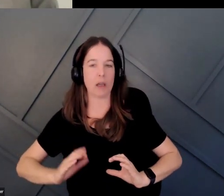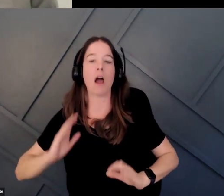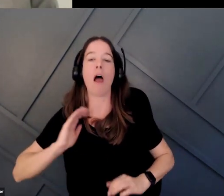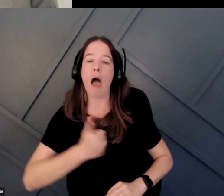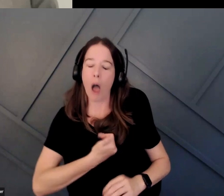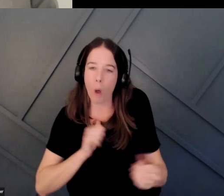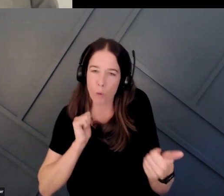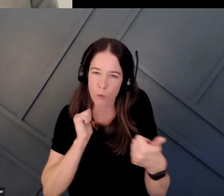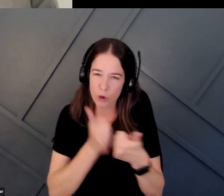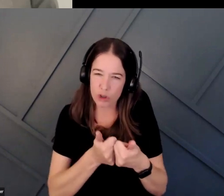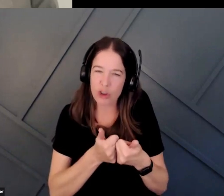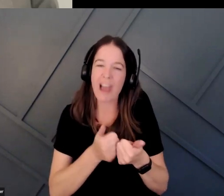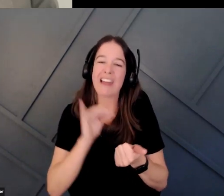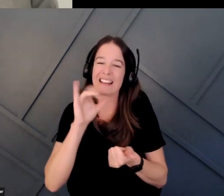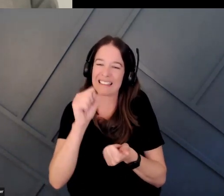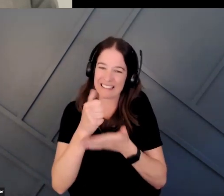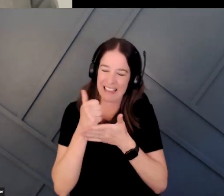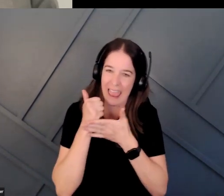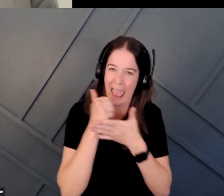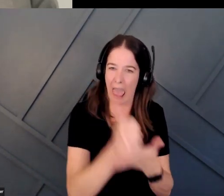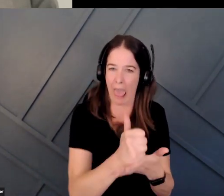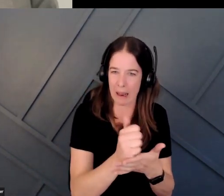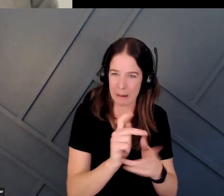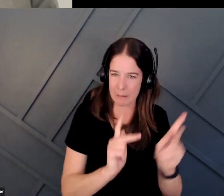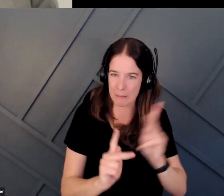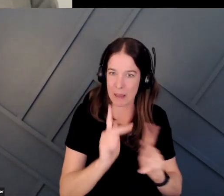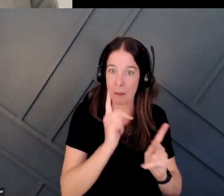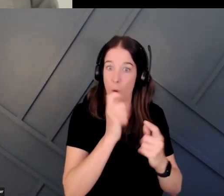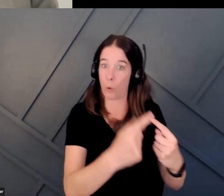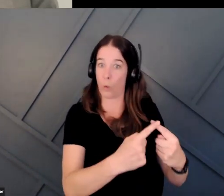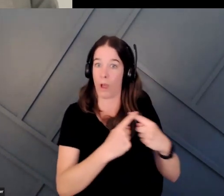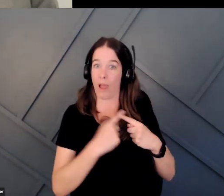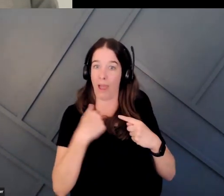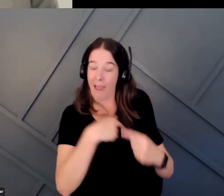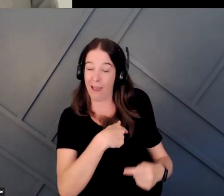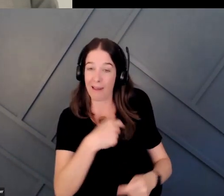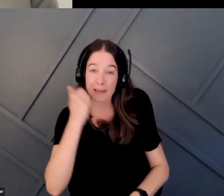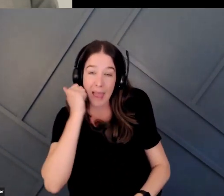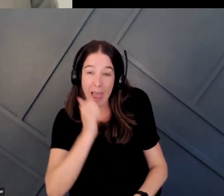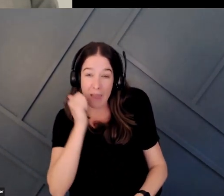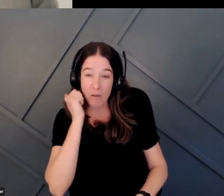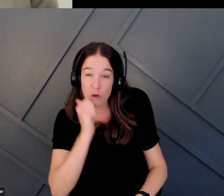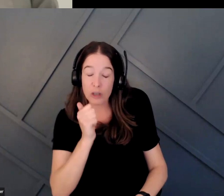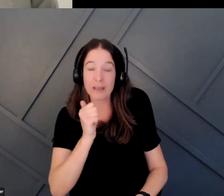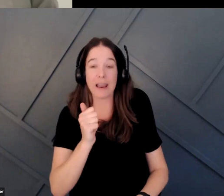already face tough challenges in their everyday lives from becoming human